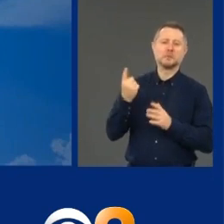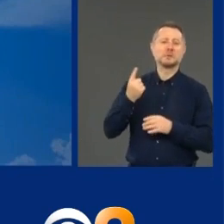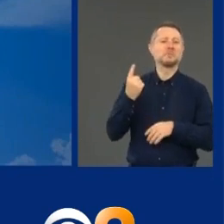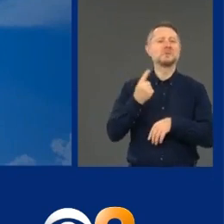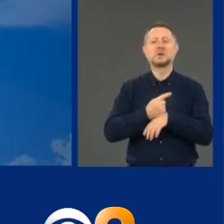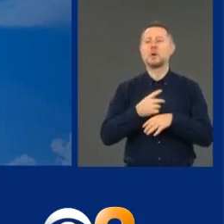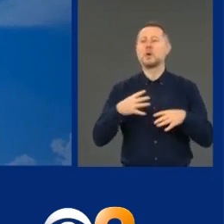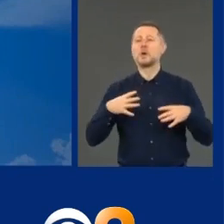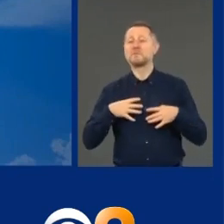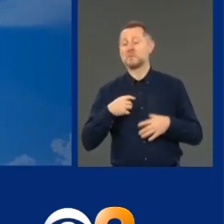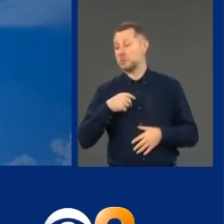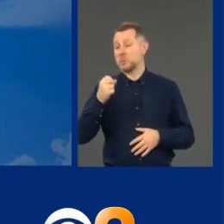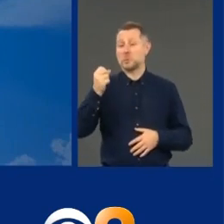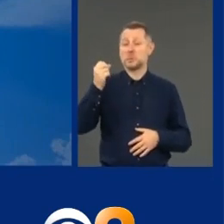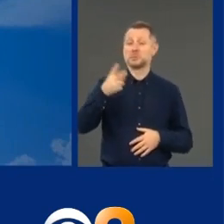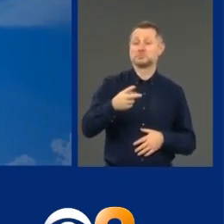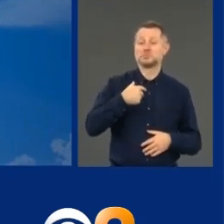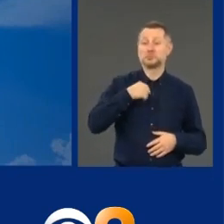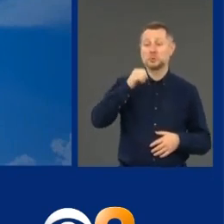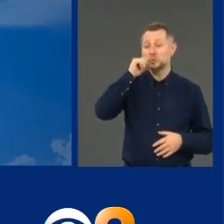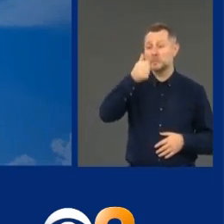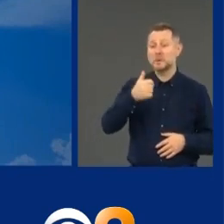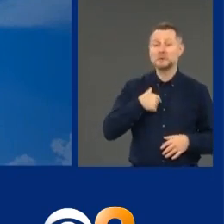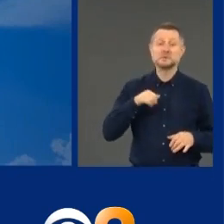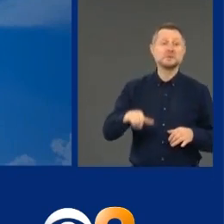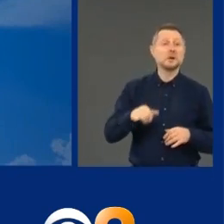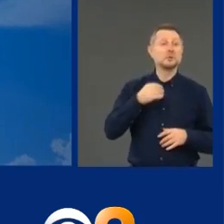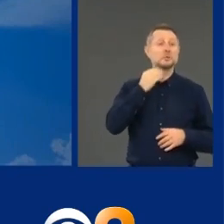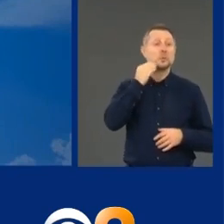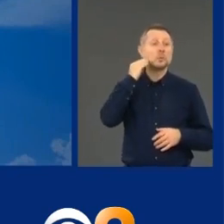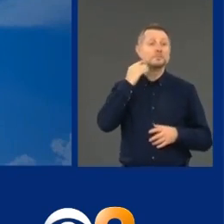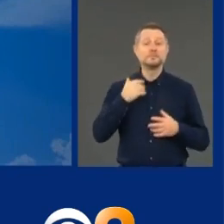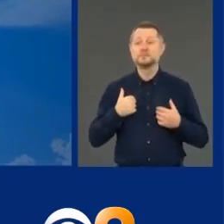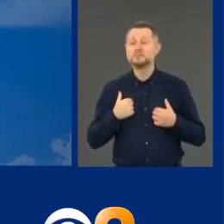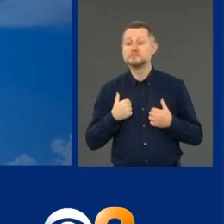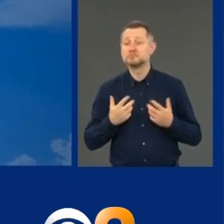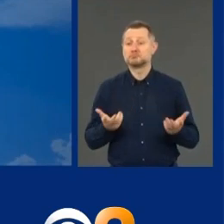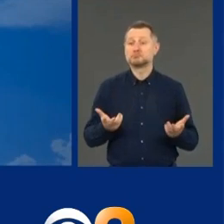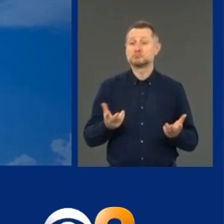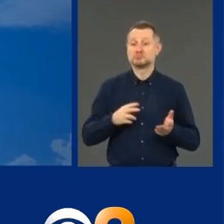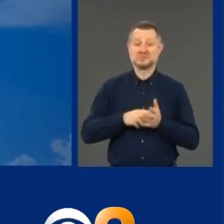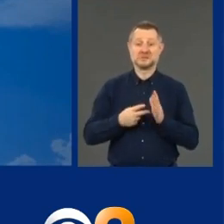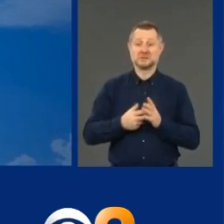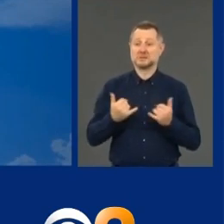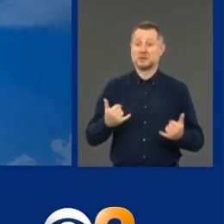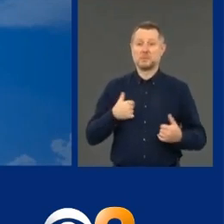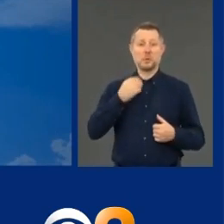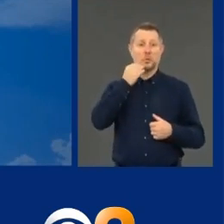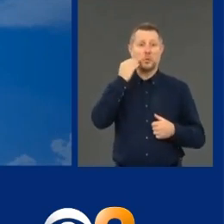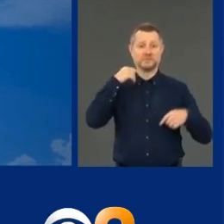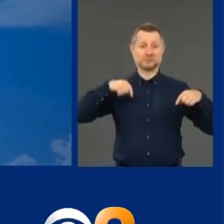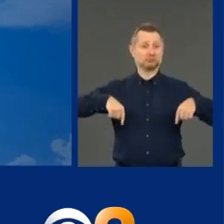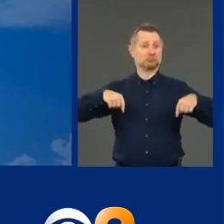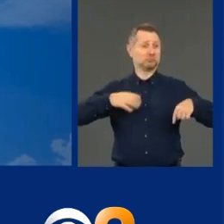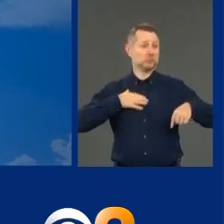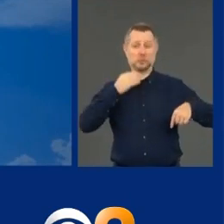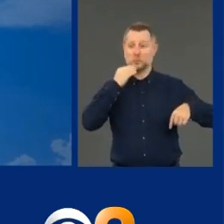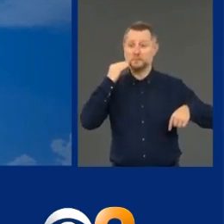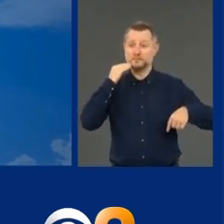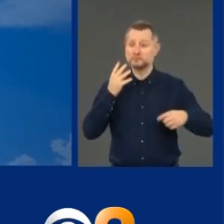okay, tomorrow I'll stay home. So I am at home today. I never said I wasn't